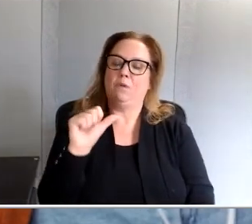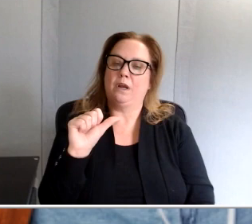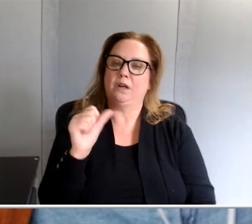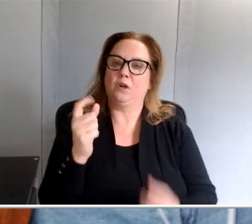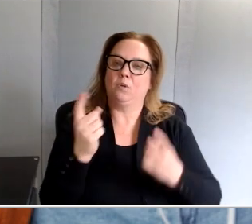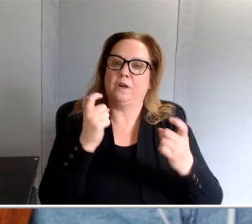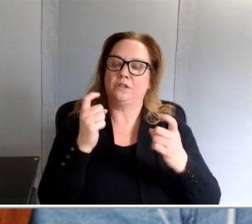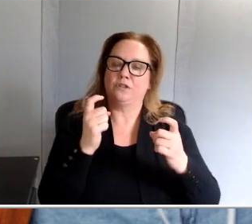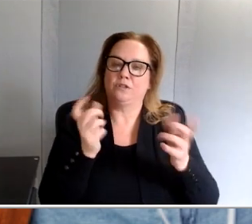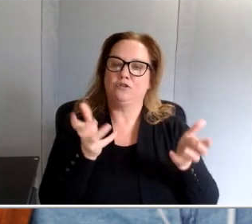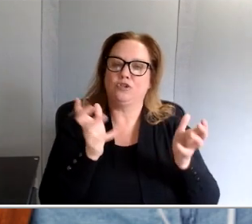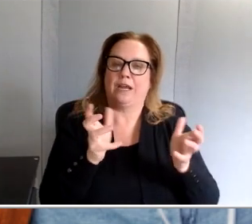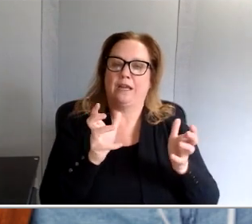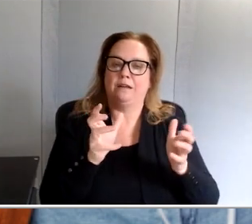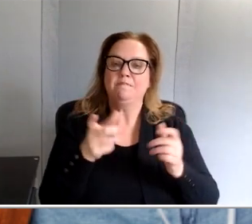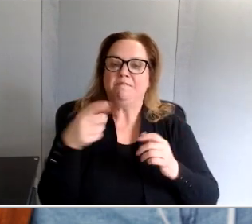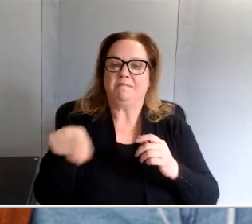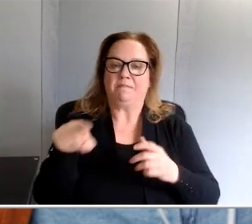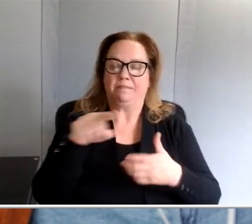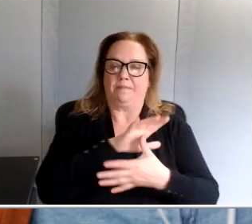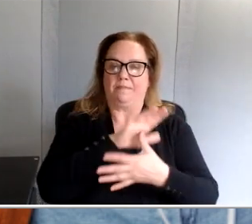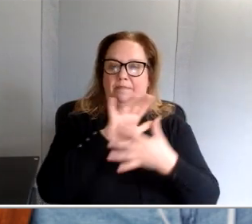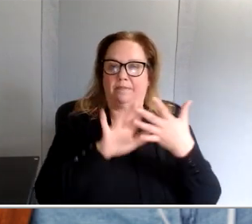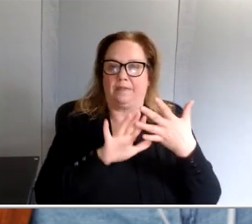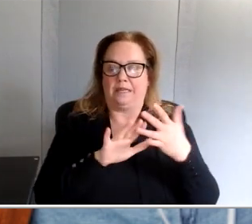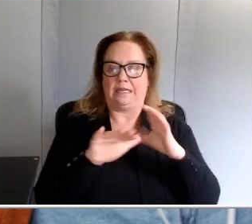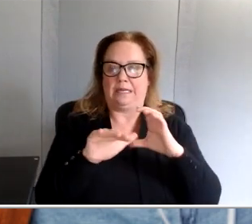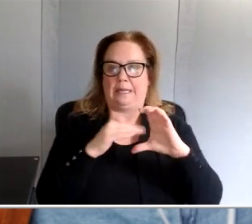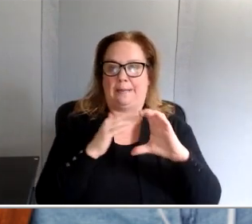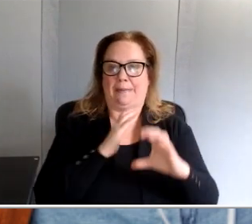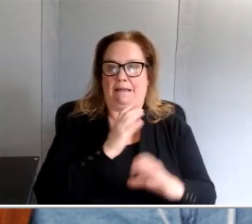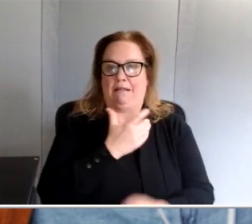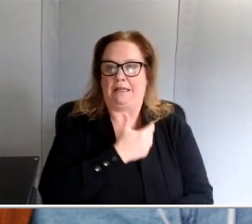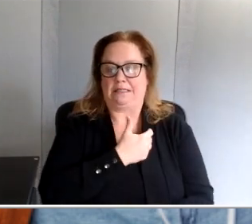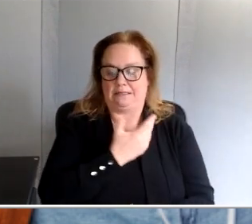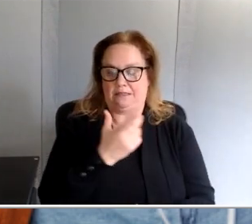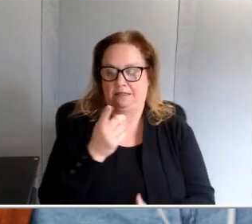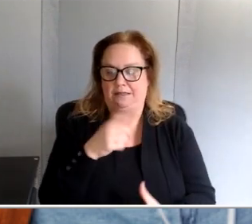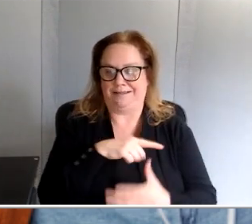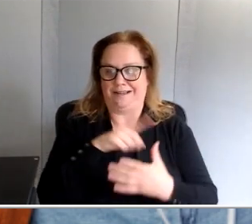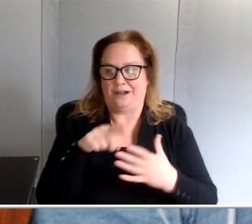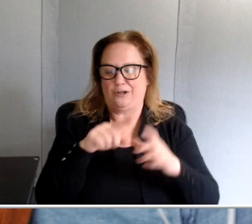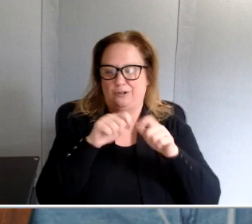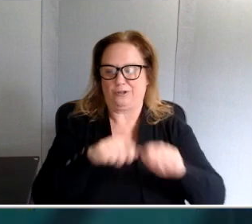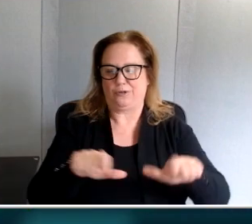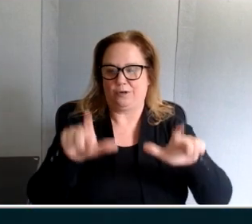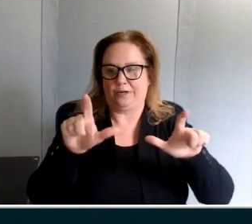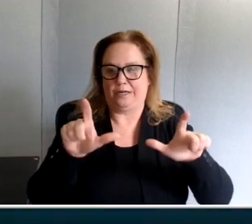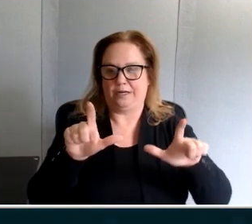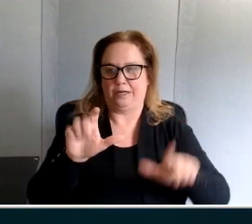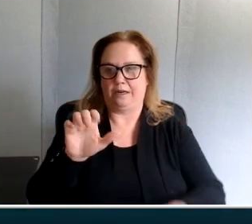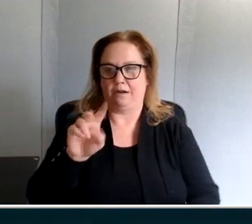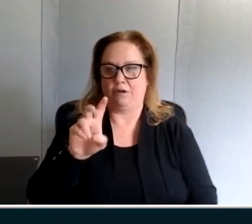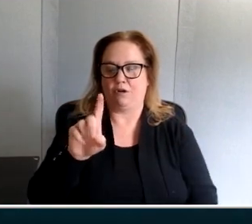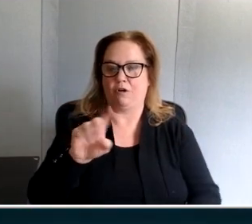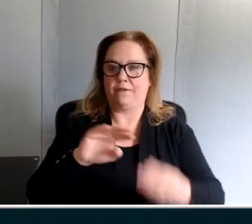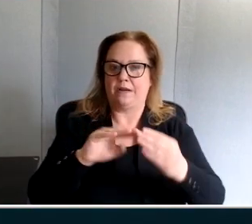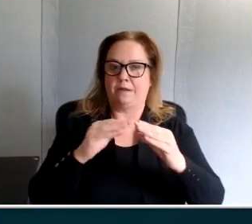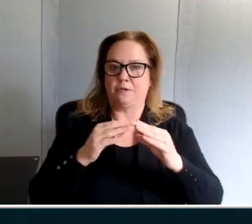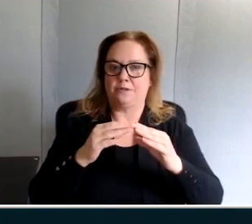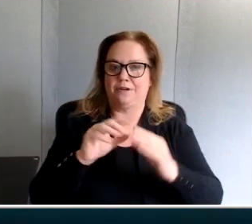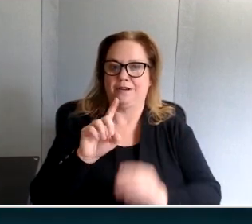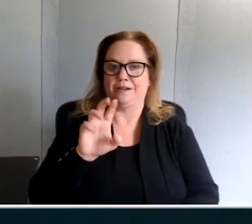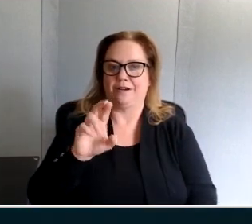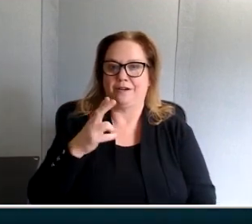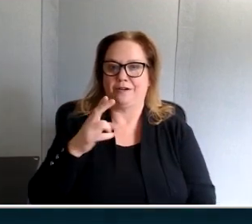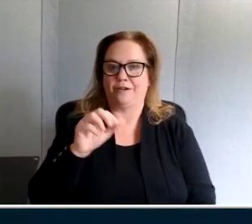on YouTube, Facebook. You can tweet us, email us at the Medical News Network. That info is there on your screen. Let's get a quick check of our COVID count with Dr. Hawkinson. Good morning.